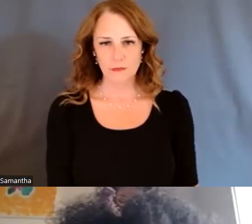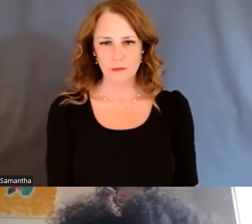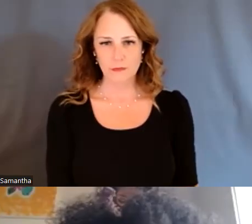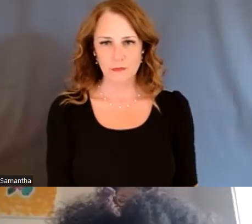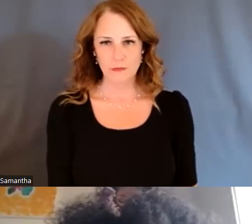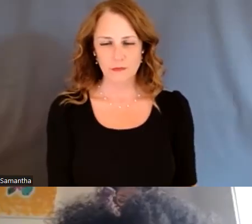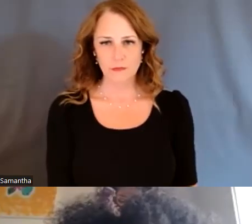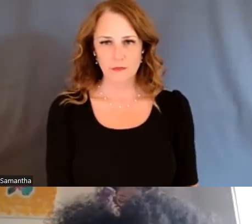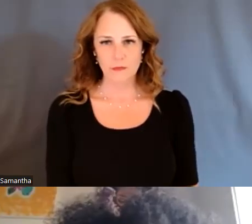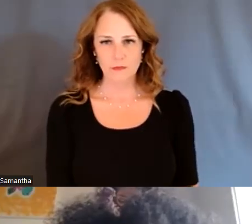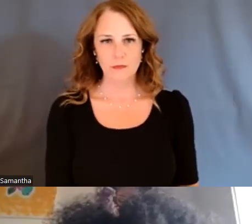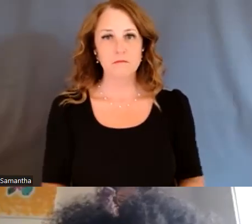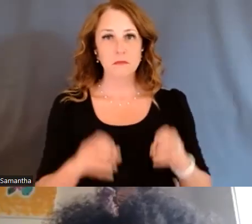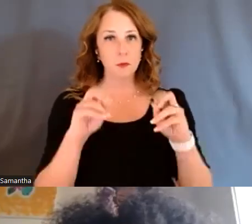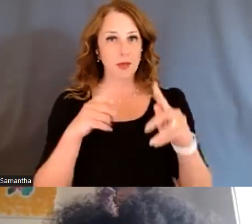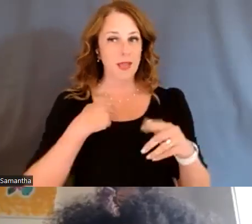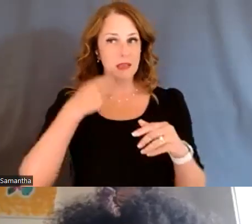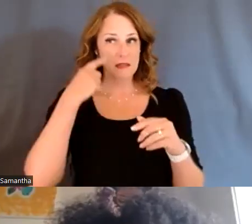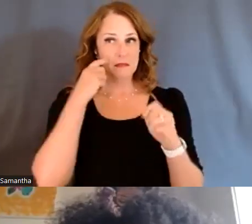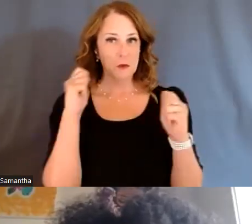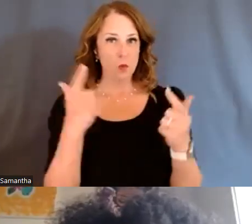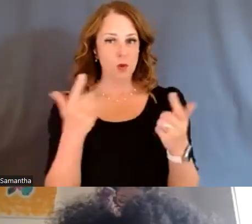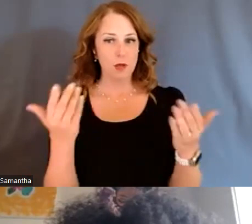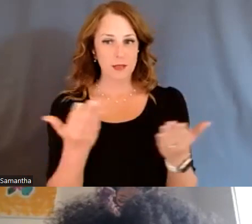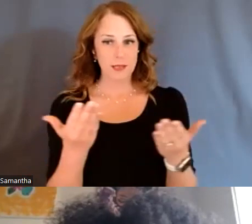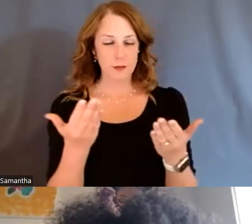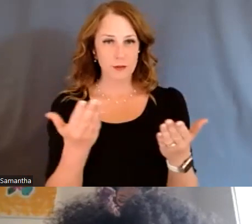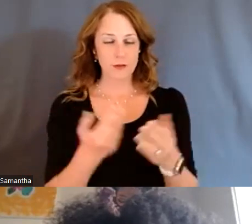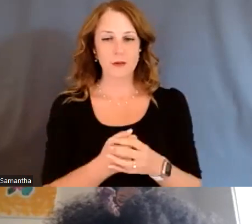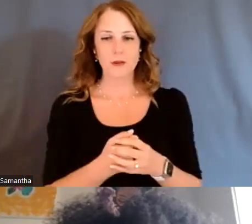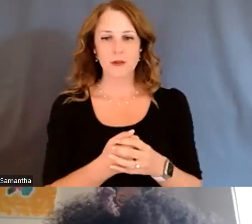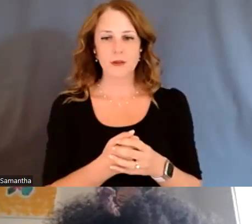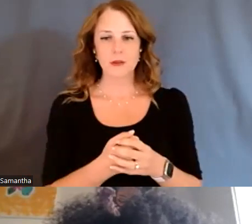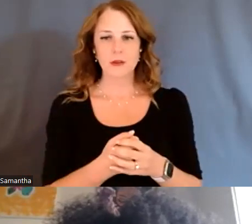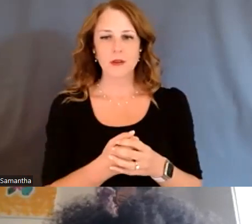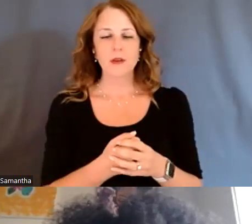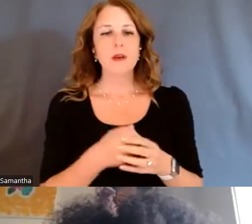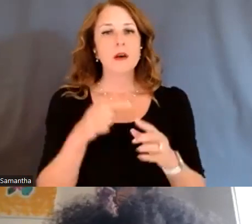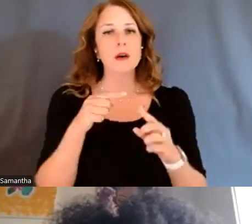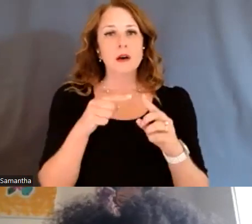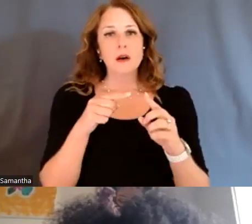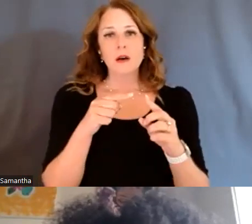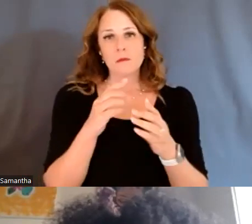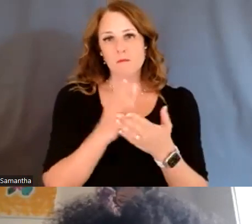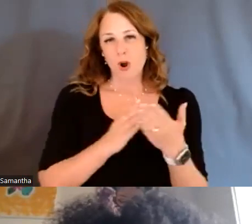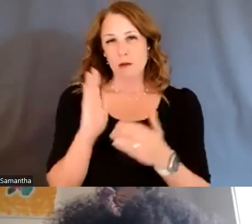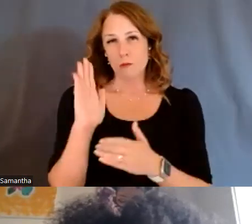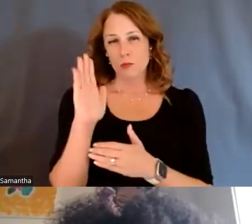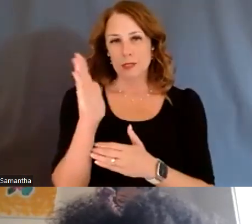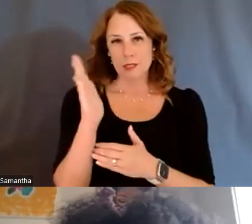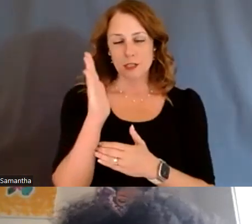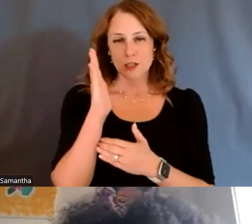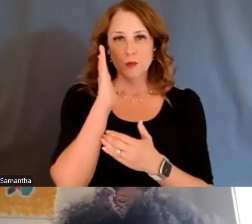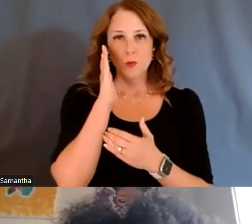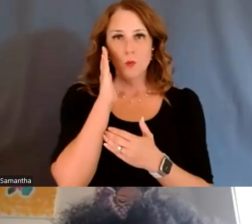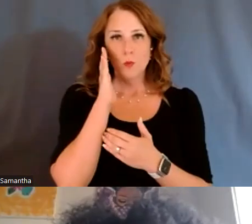All right, great. I think we have everyone here. So in this portion of the presentation, we will hear